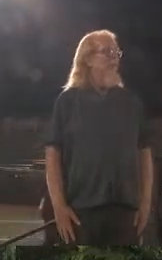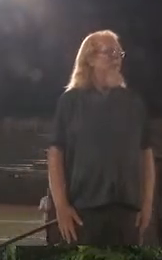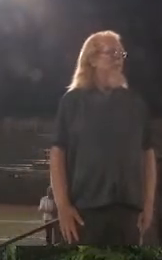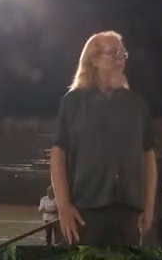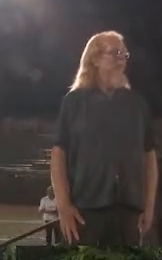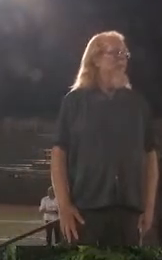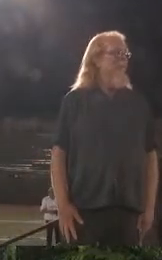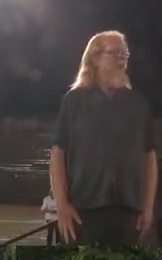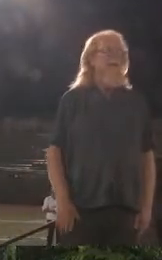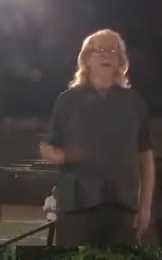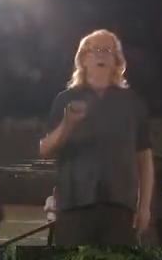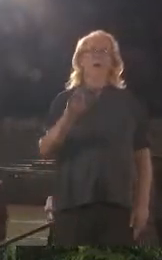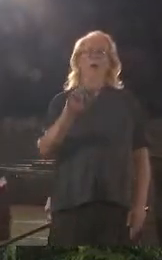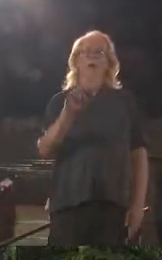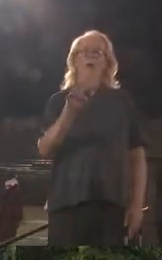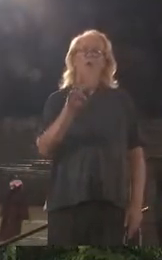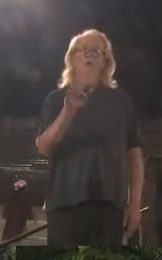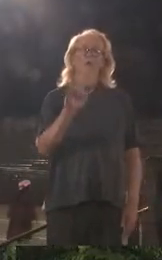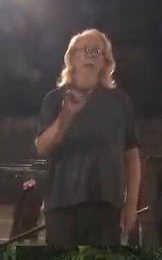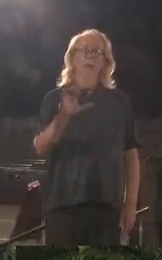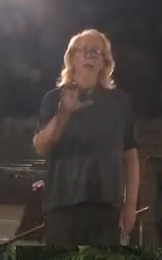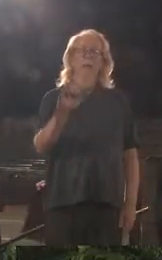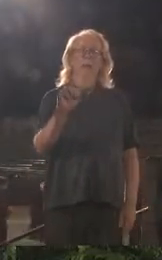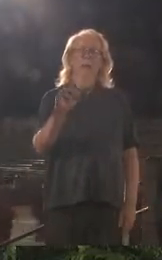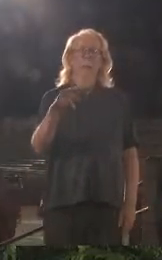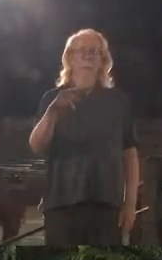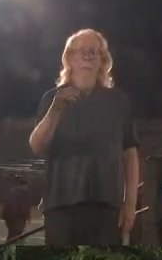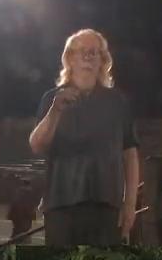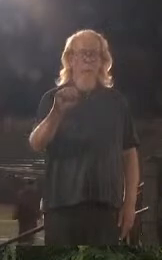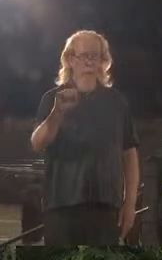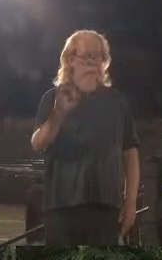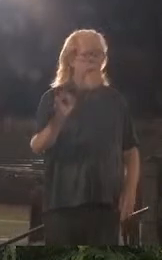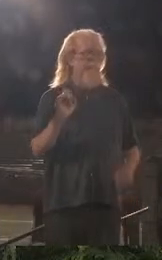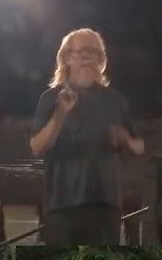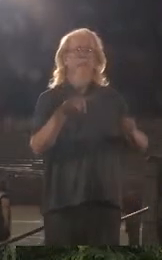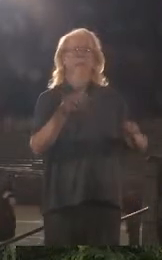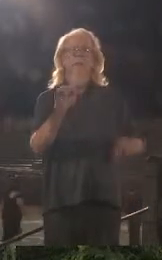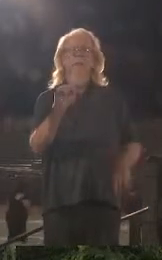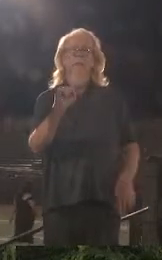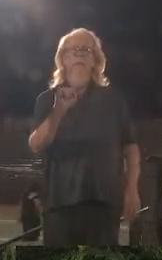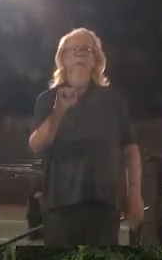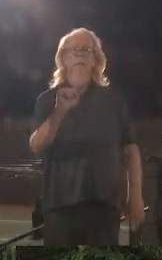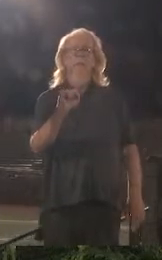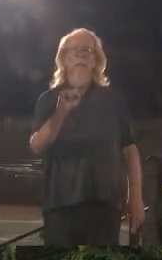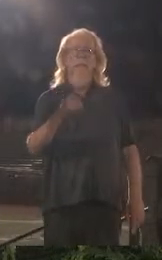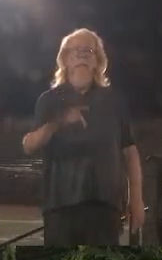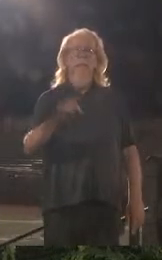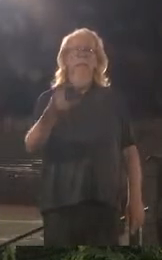Audrey Ann Campos will be attending St. Philip's College.